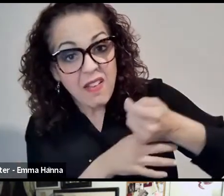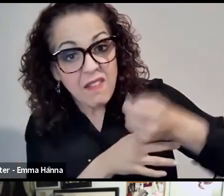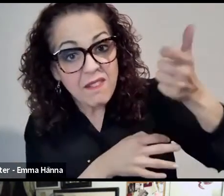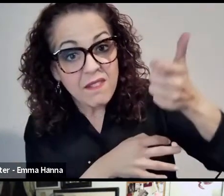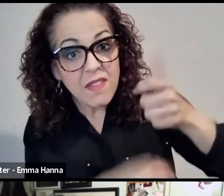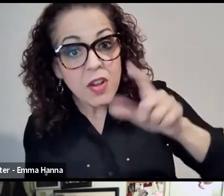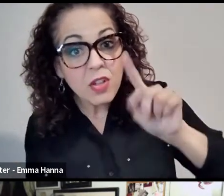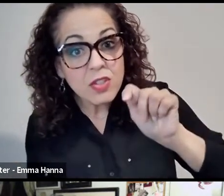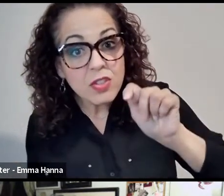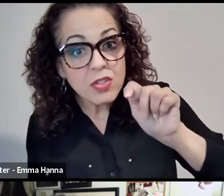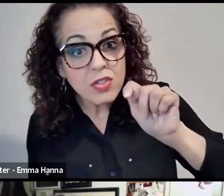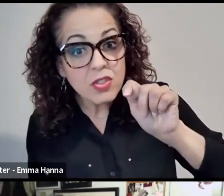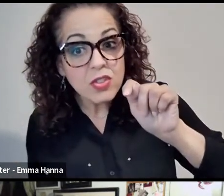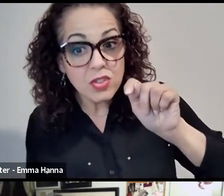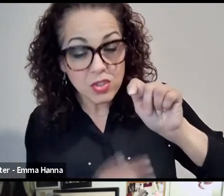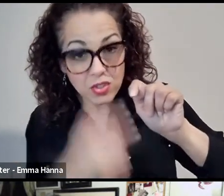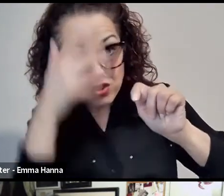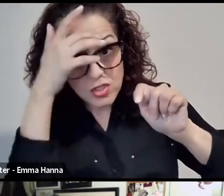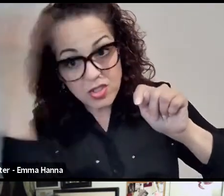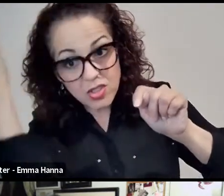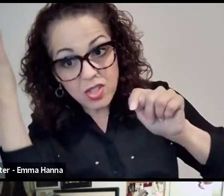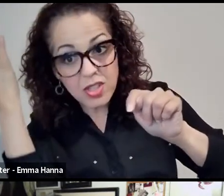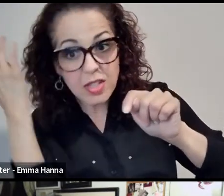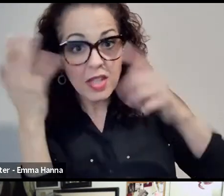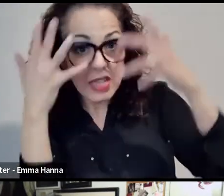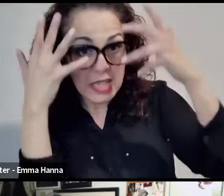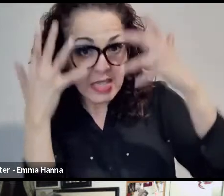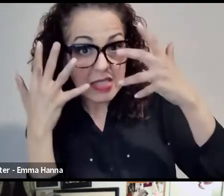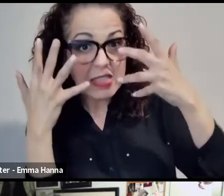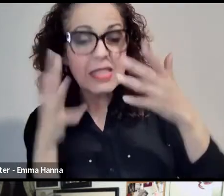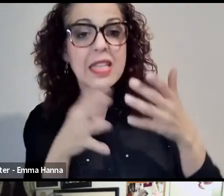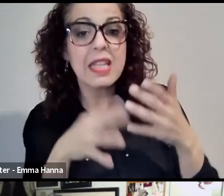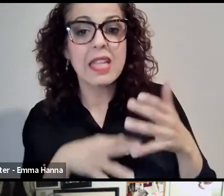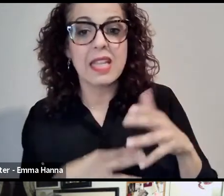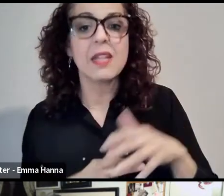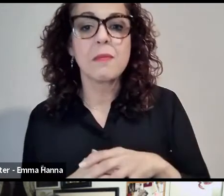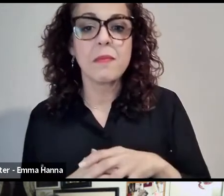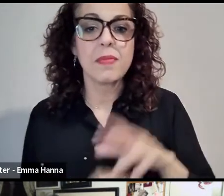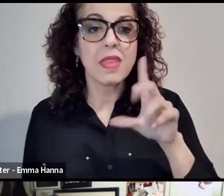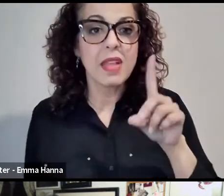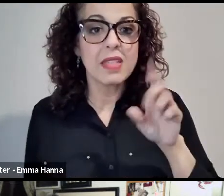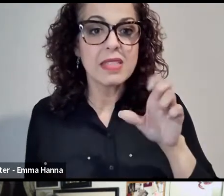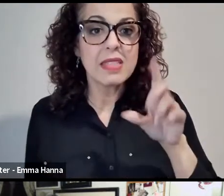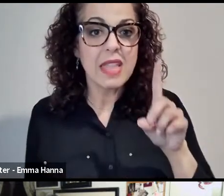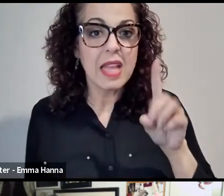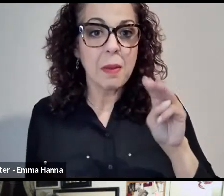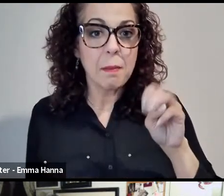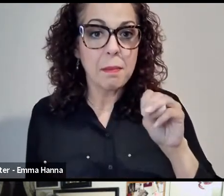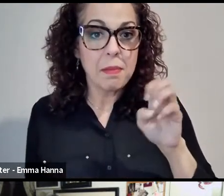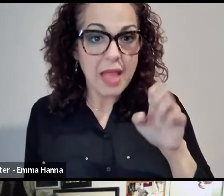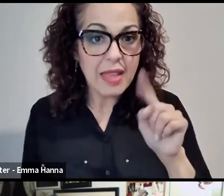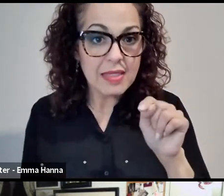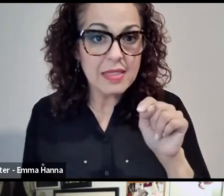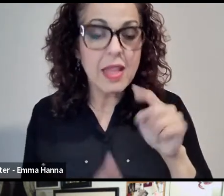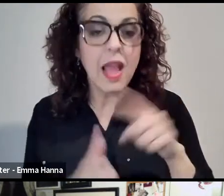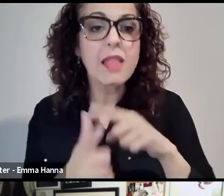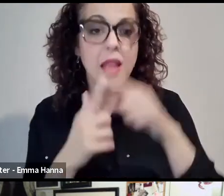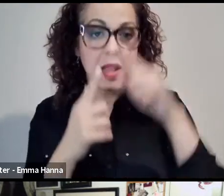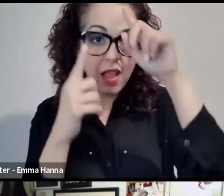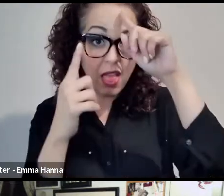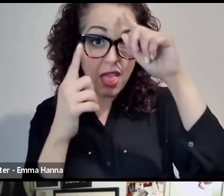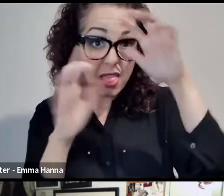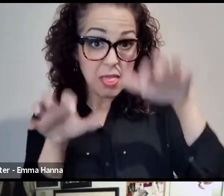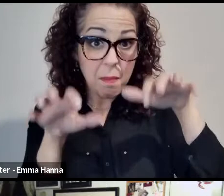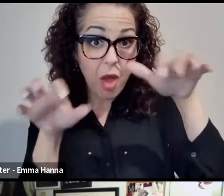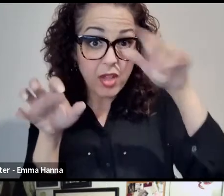of Emet. And so what you're left with is Met. And the monster falls down into a